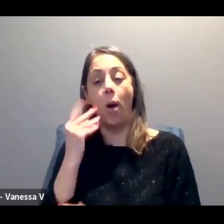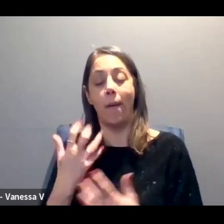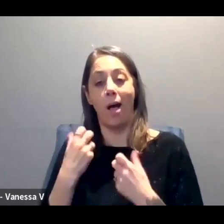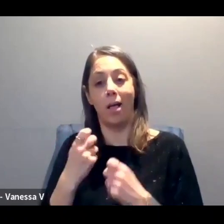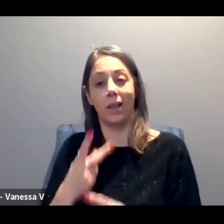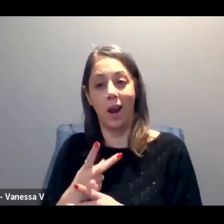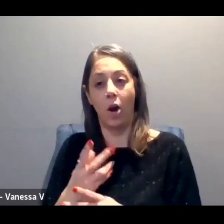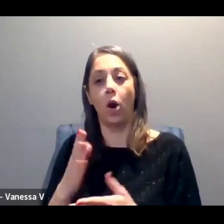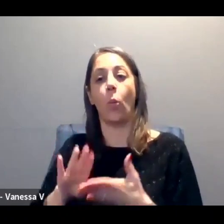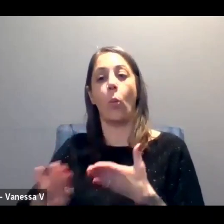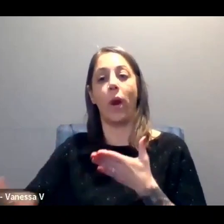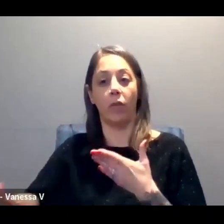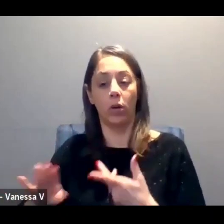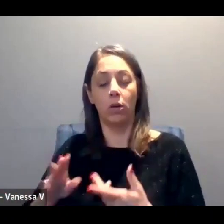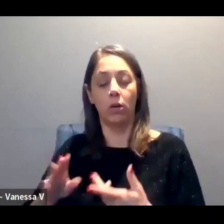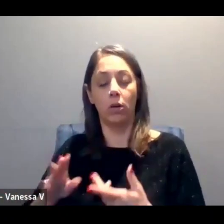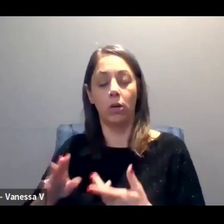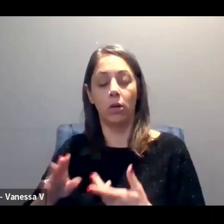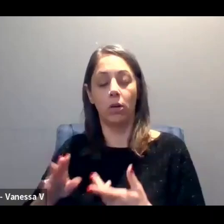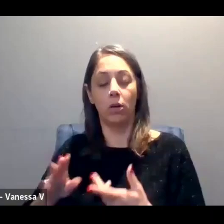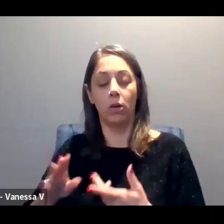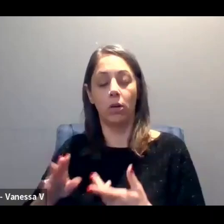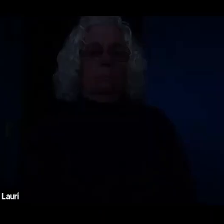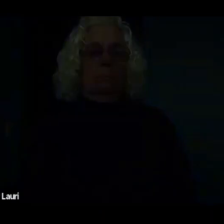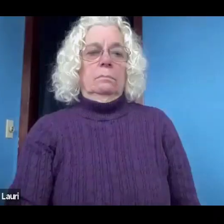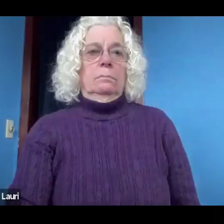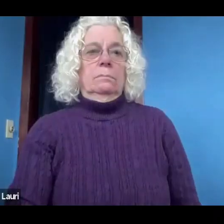waivered programs. Next slide.